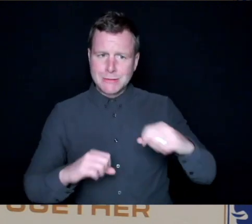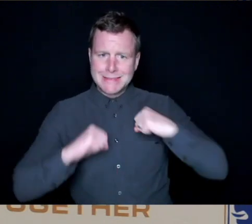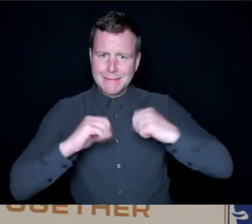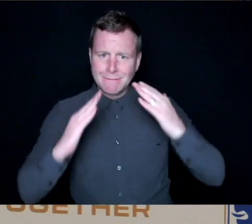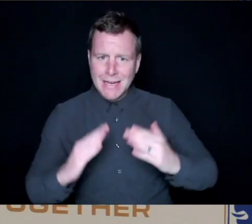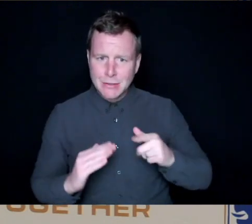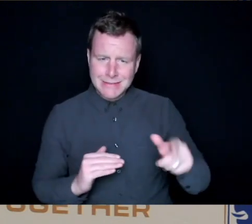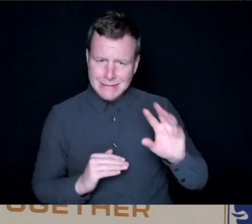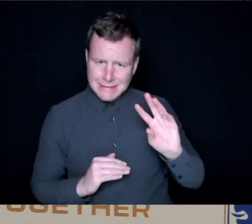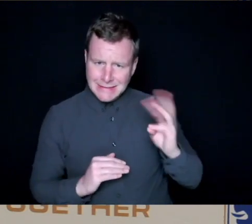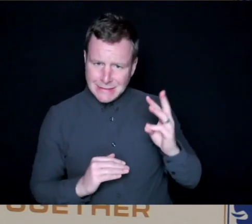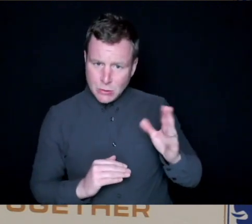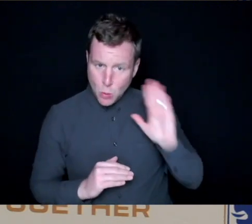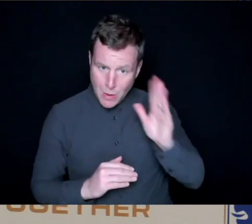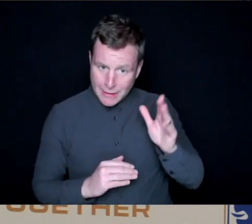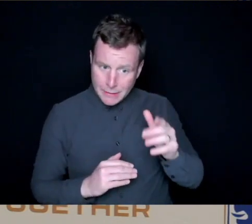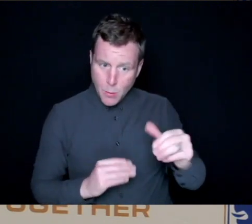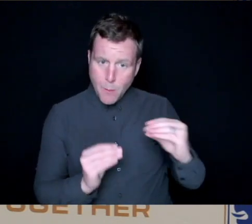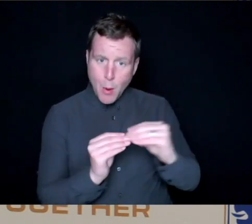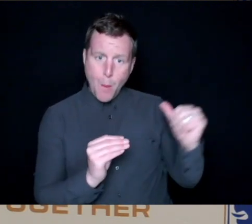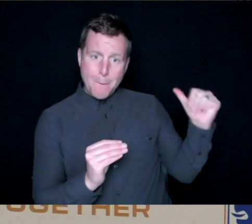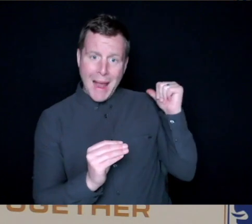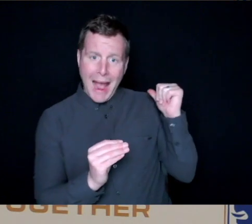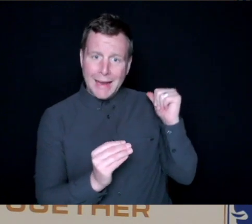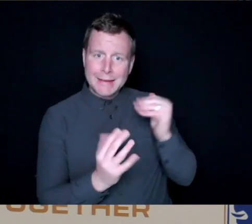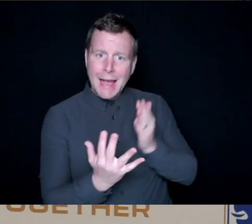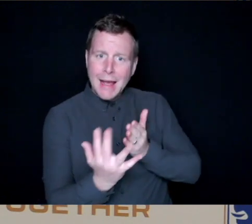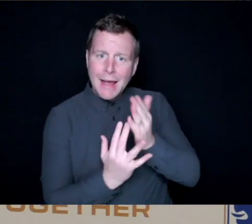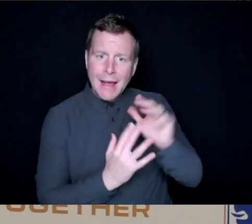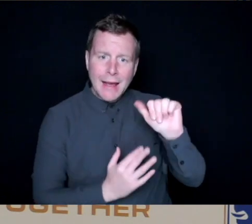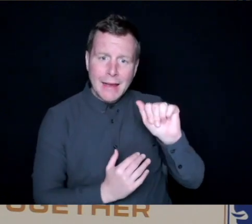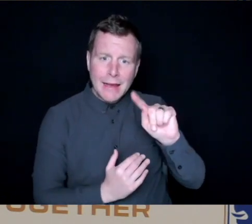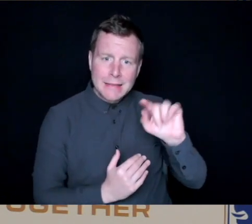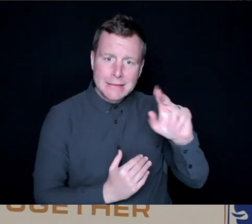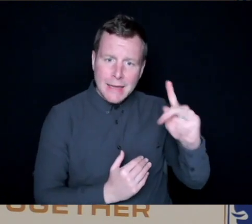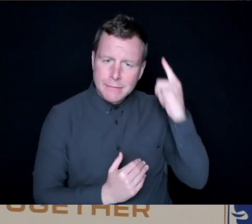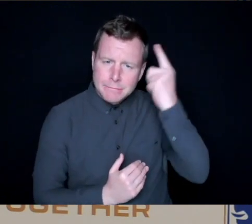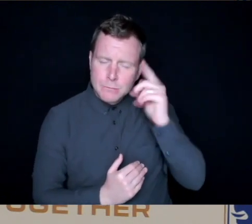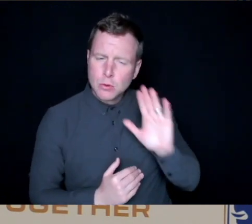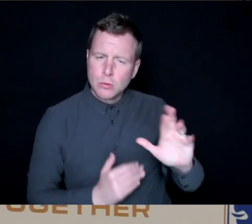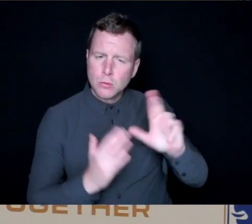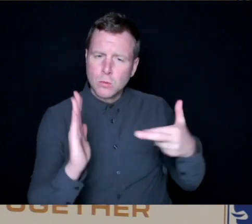more of a 6. Yeah. Are we going to see her attacking out of the back a lot more this year? Yeah,